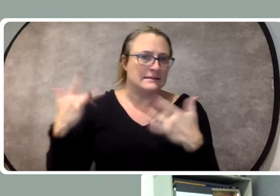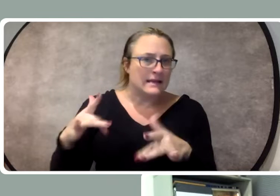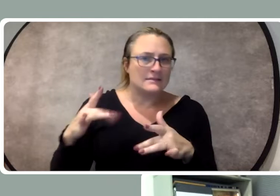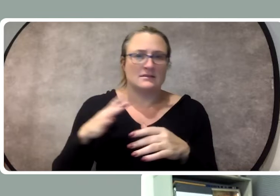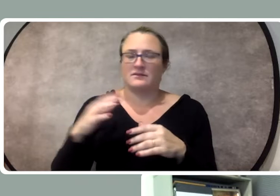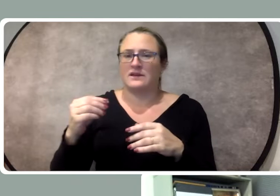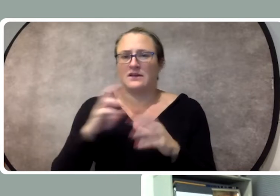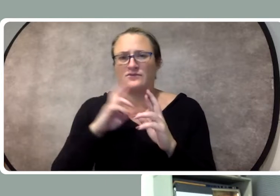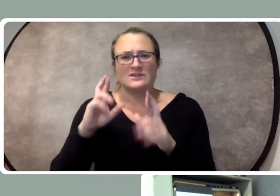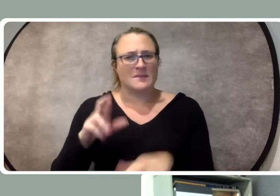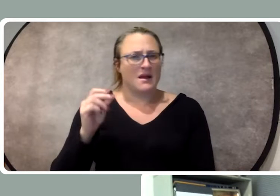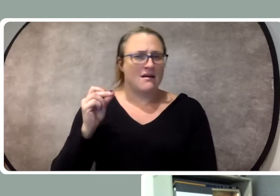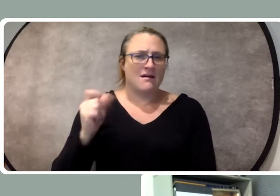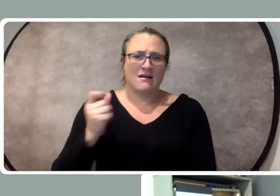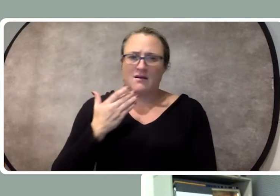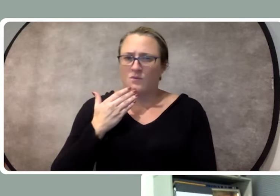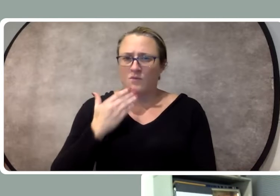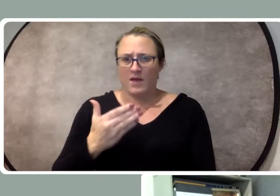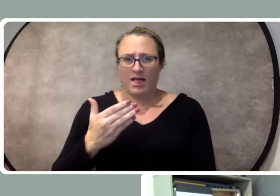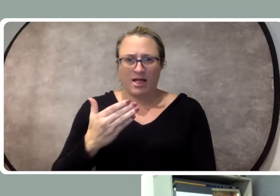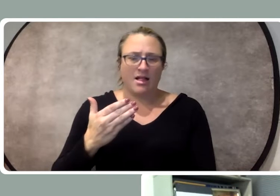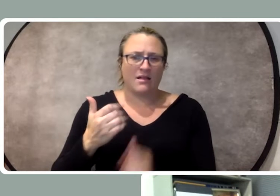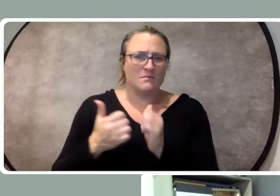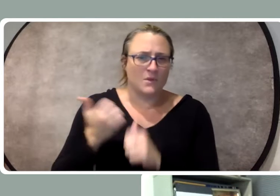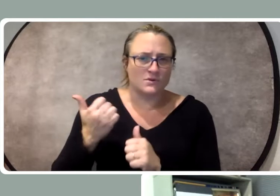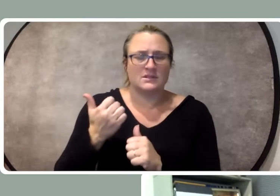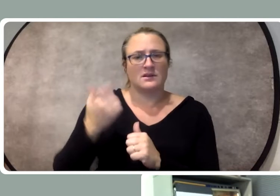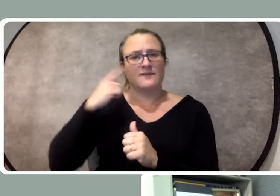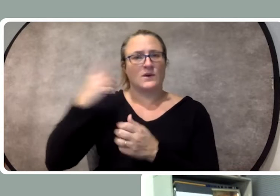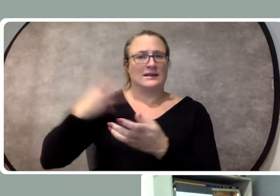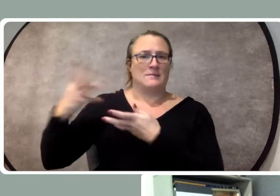respond quite well, for the most part, to chemotherapy.